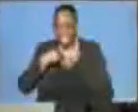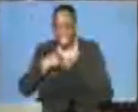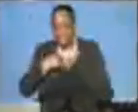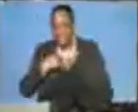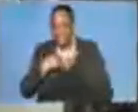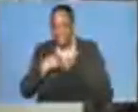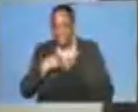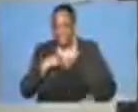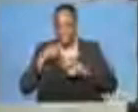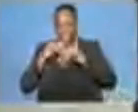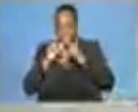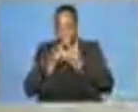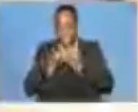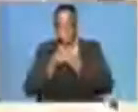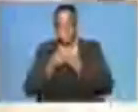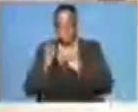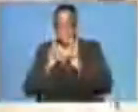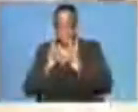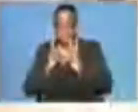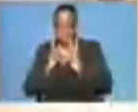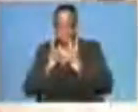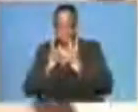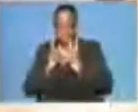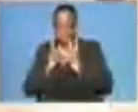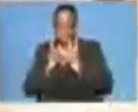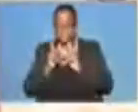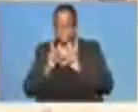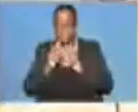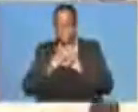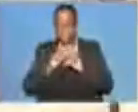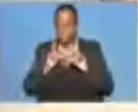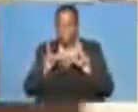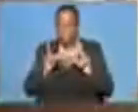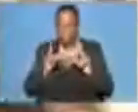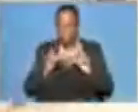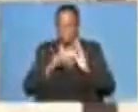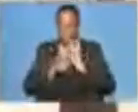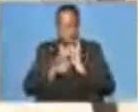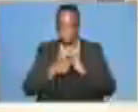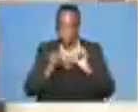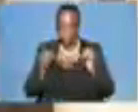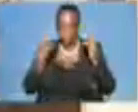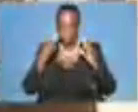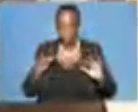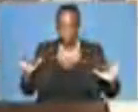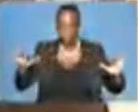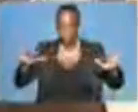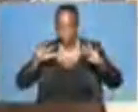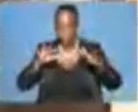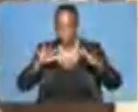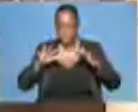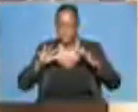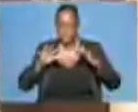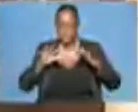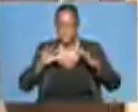inside a group of taxi drivers that talk to guests, but this is an overflow. We're not going to get everybody that